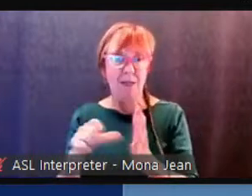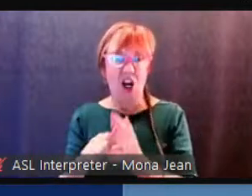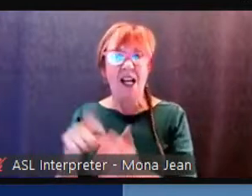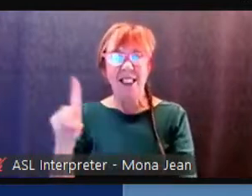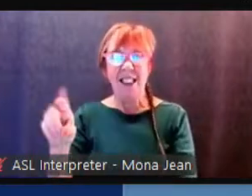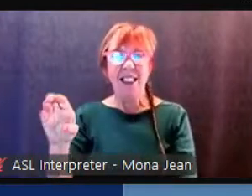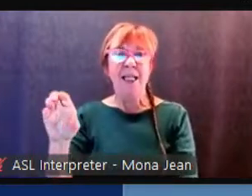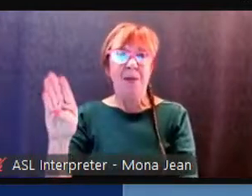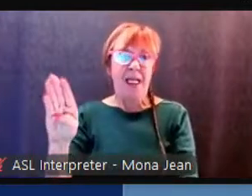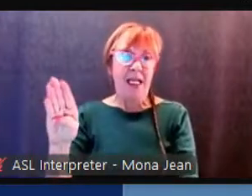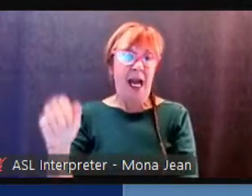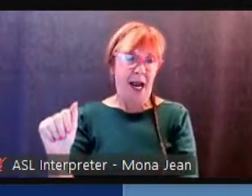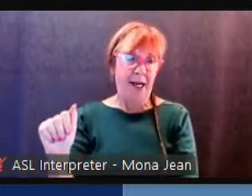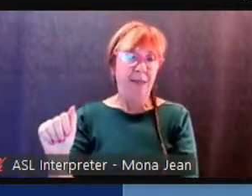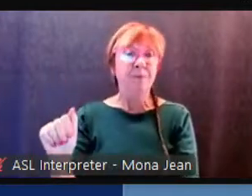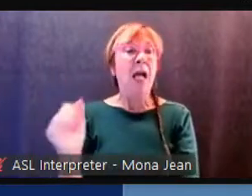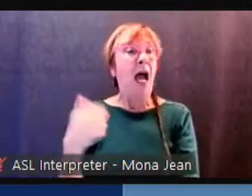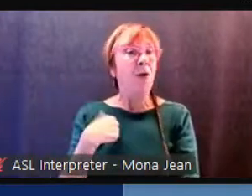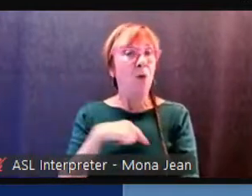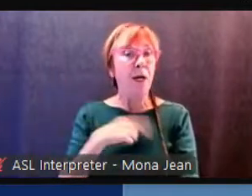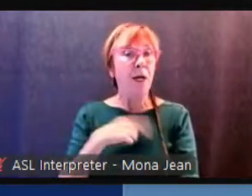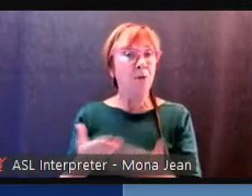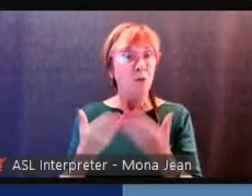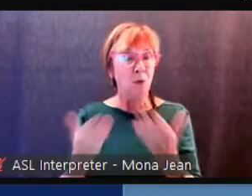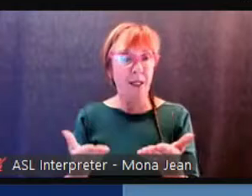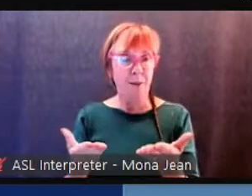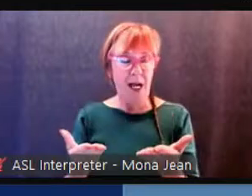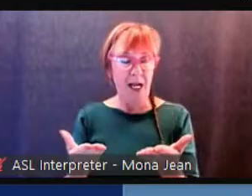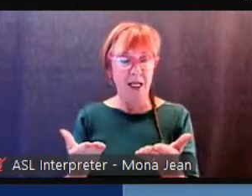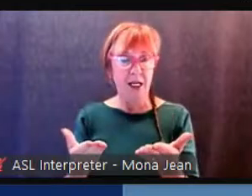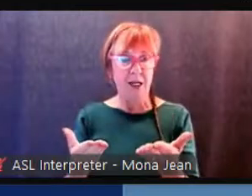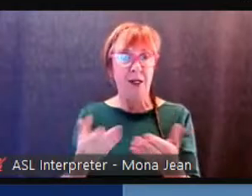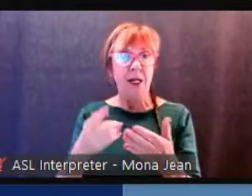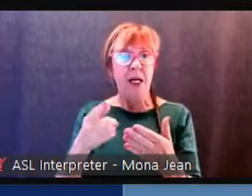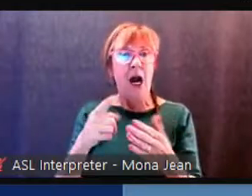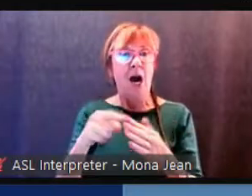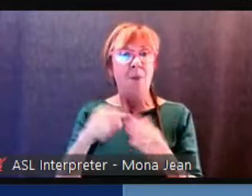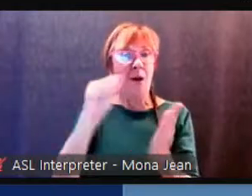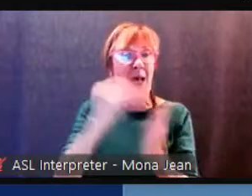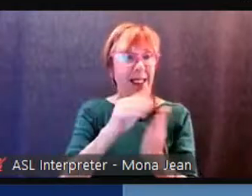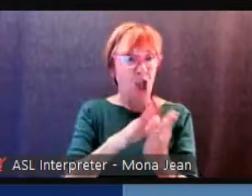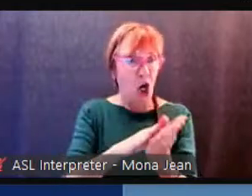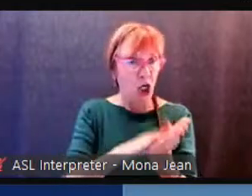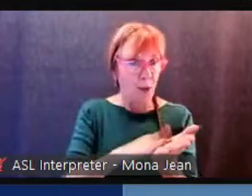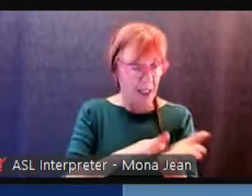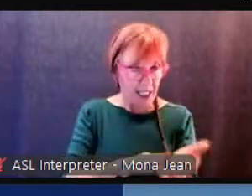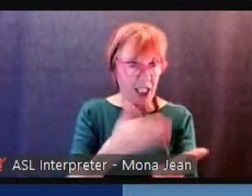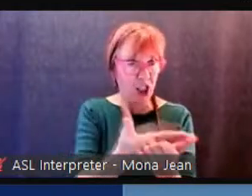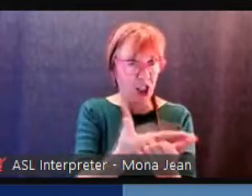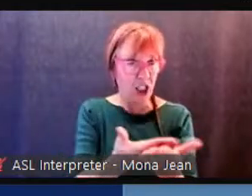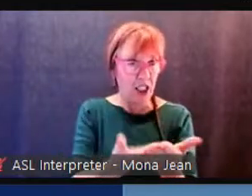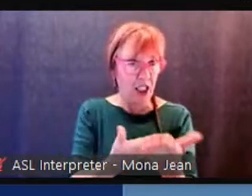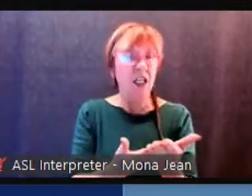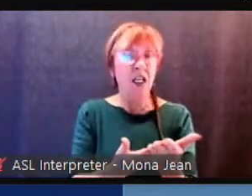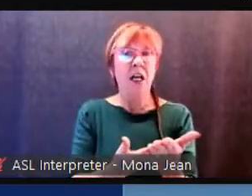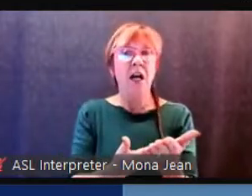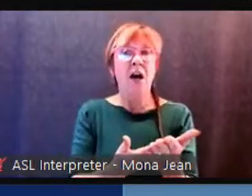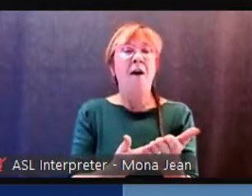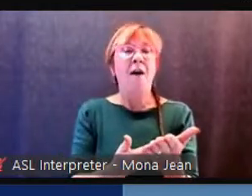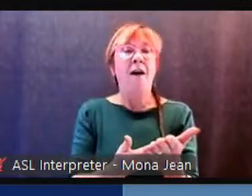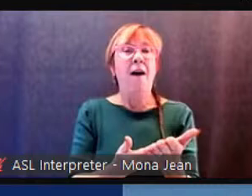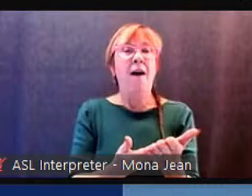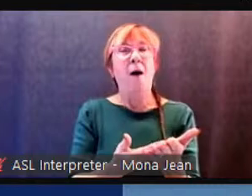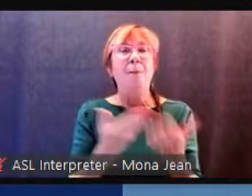dcba.lacounty.gov. And what we recommend with respect to documentation to the services that you're going to be complaining about